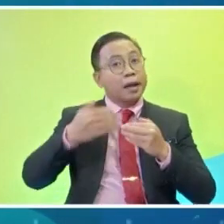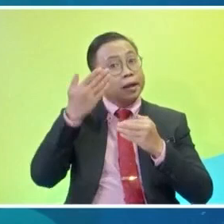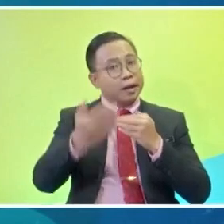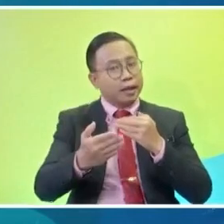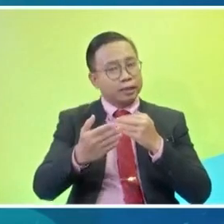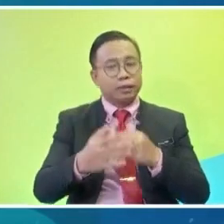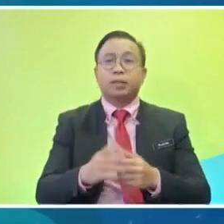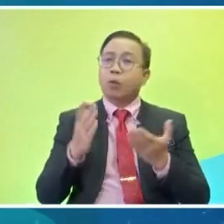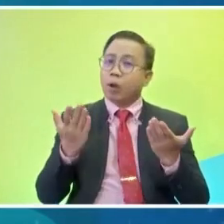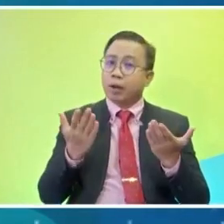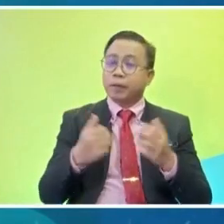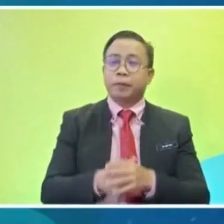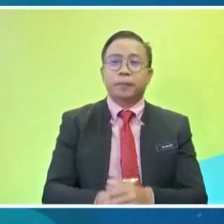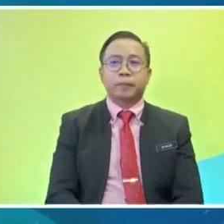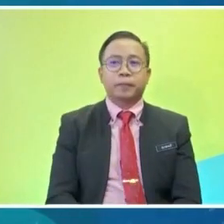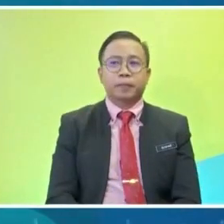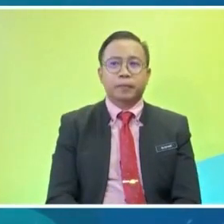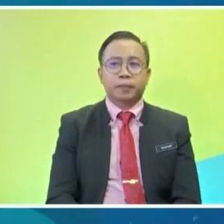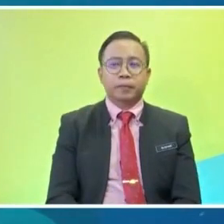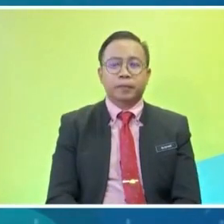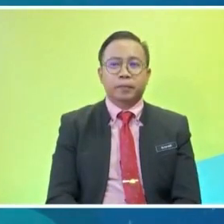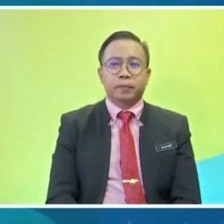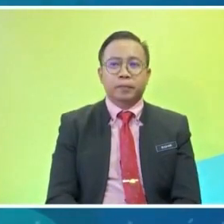What's after that? Who would like to tell me? Yes, Iris.